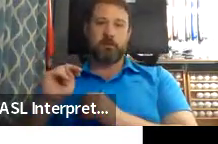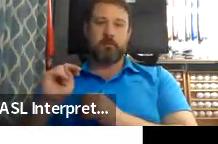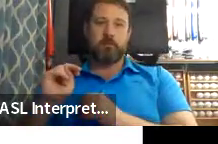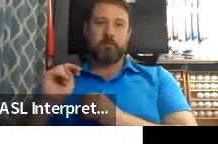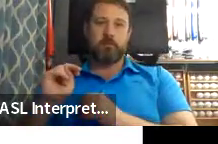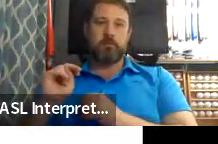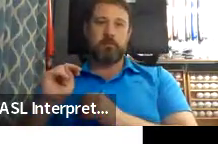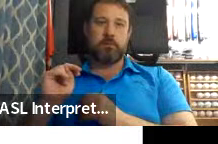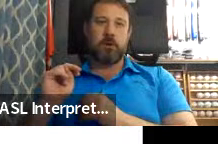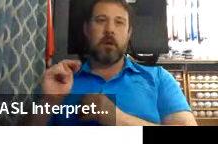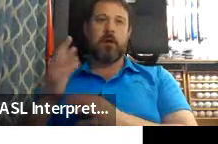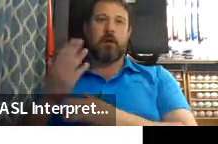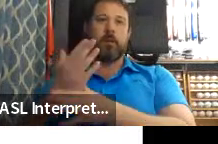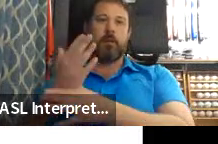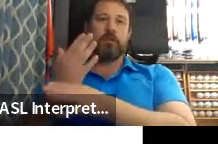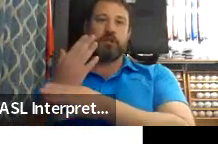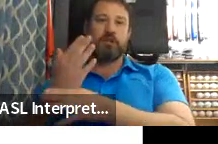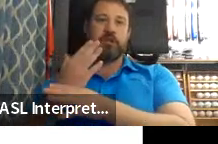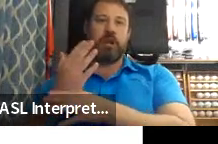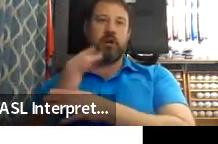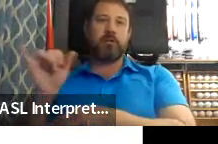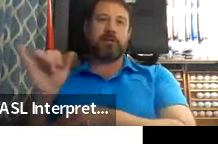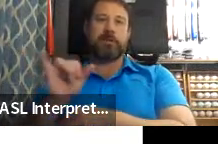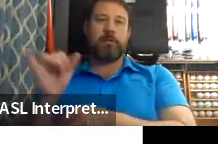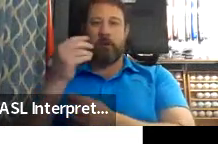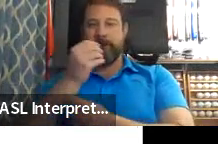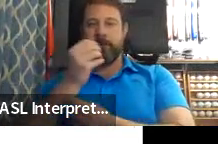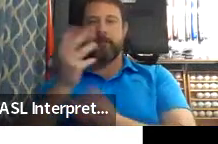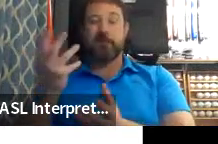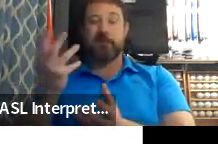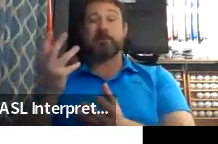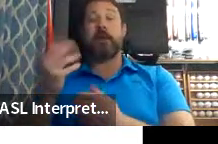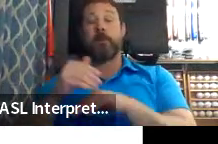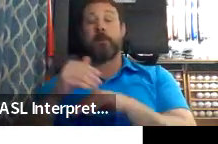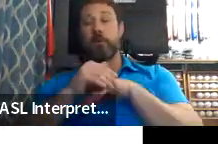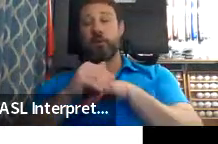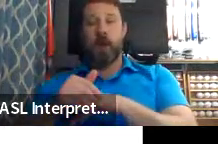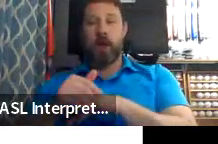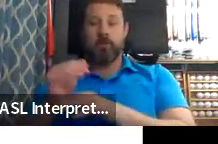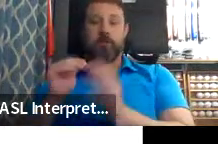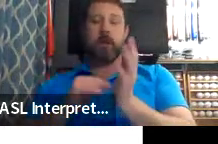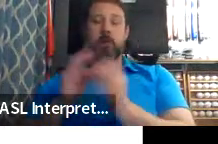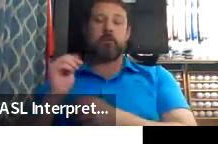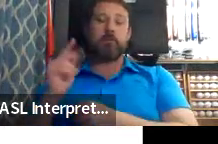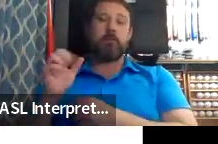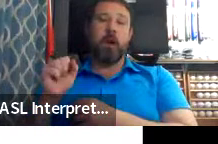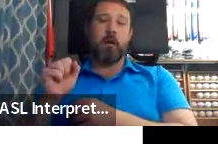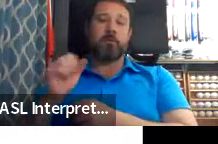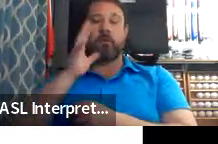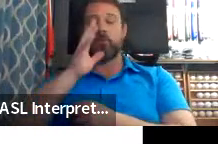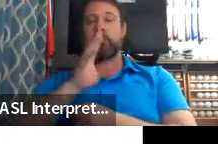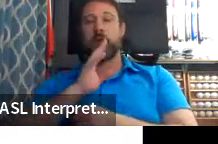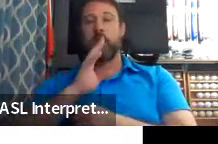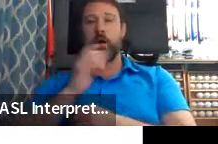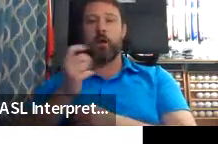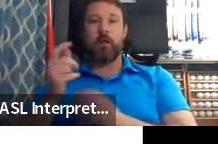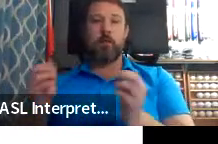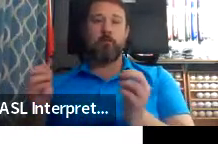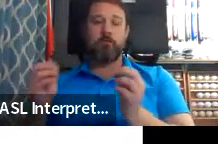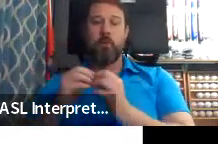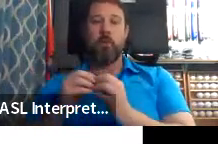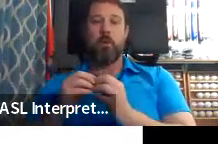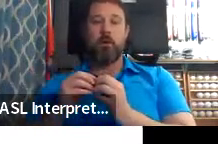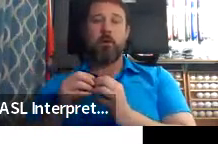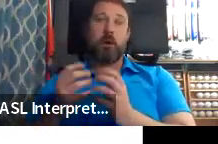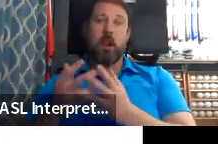both be sharing similar information tonight, except tonight, Dr. Moss will talk a little bit more, actually a